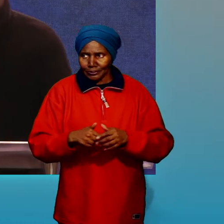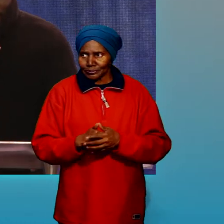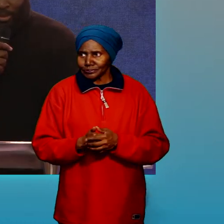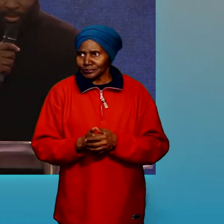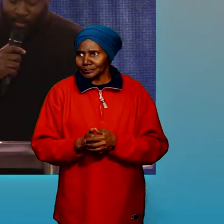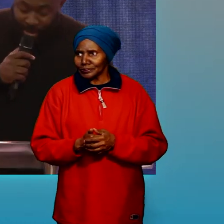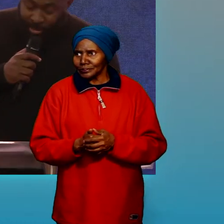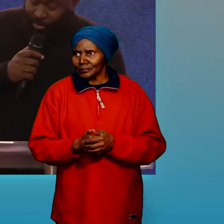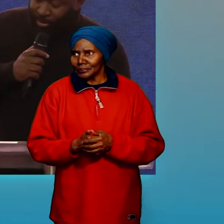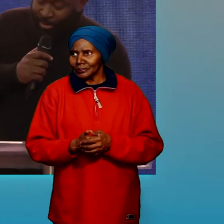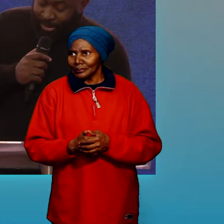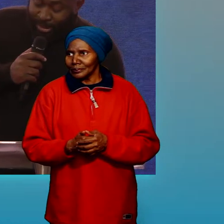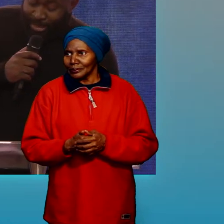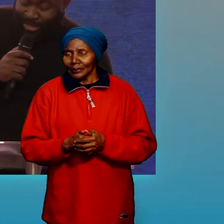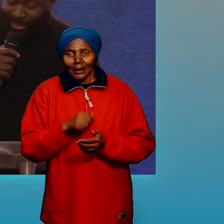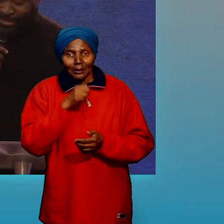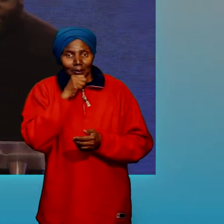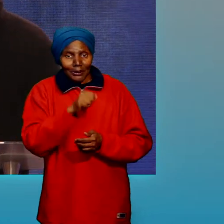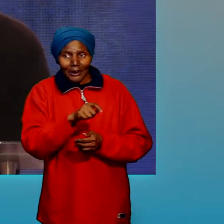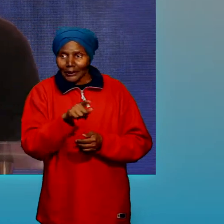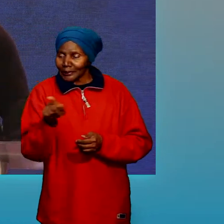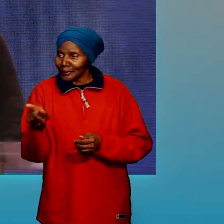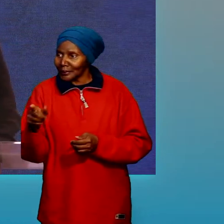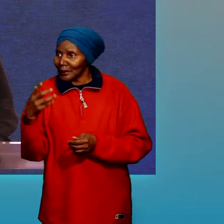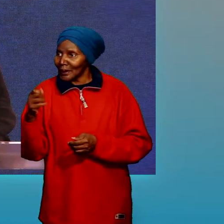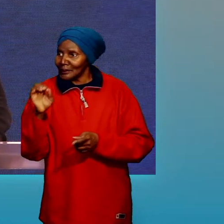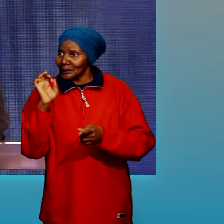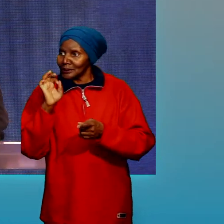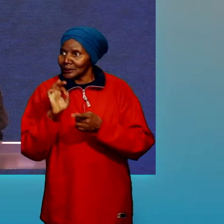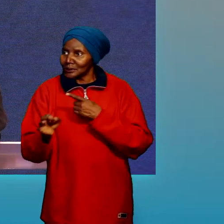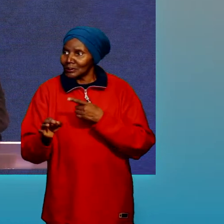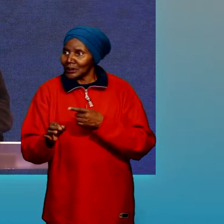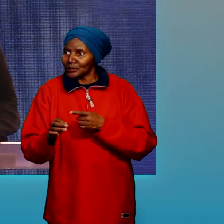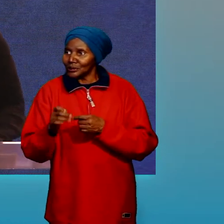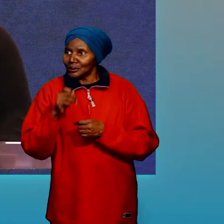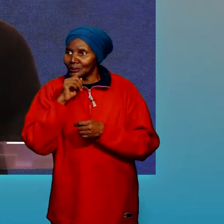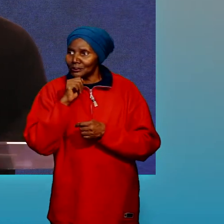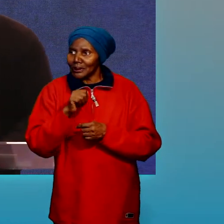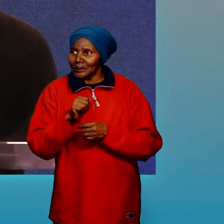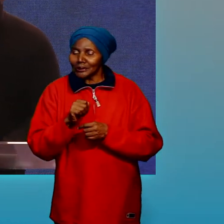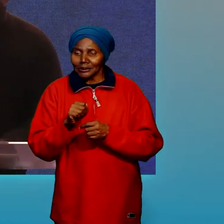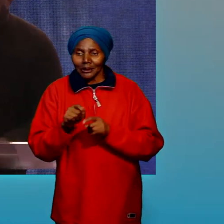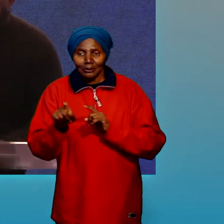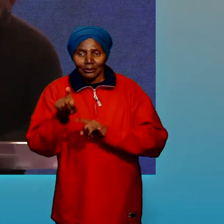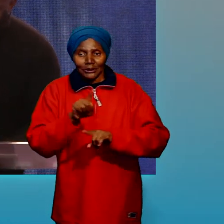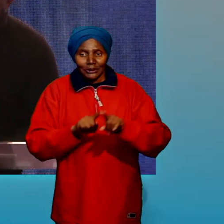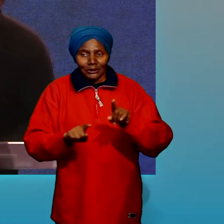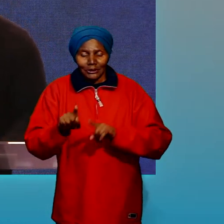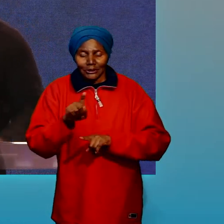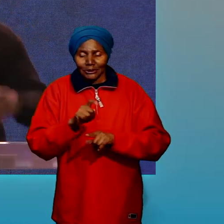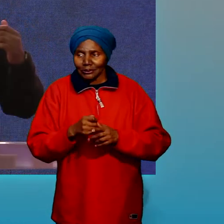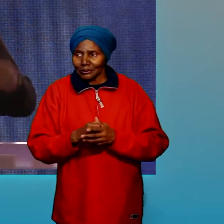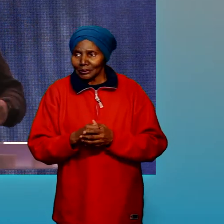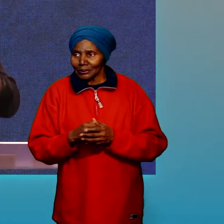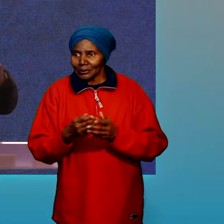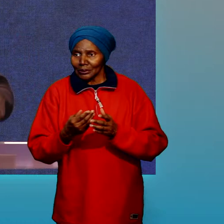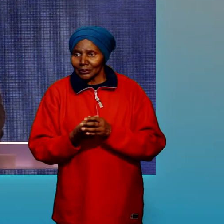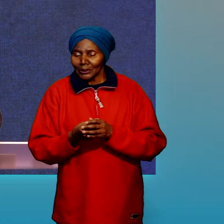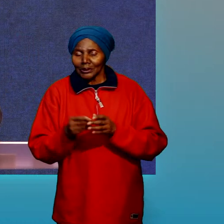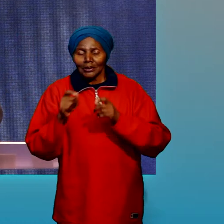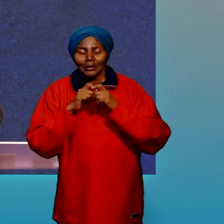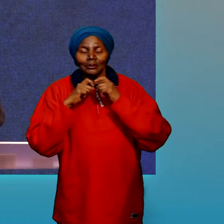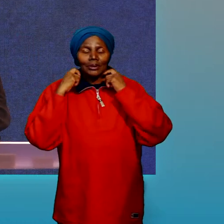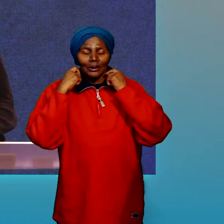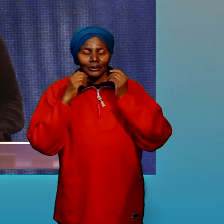To the men, there is a special men's gathering with a gentleman called Pastor